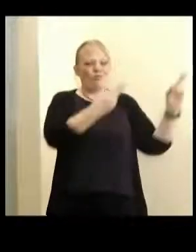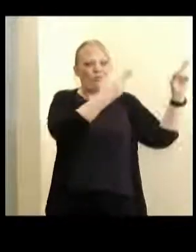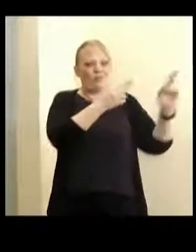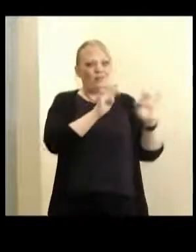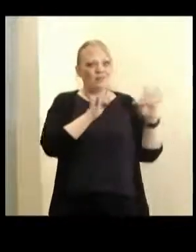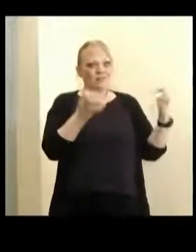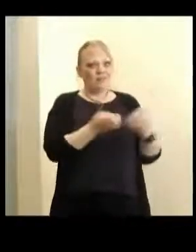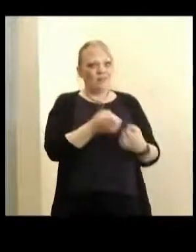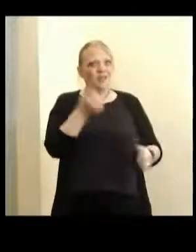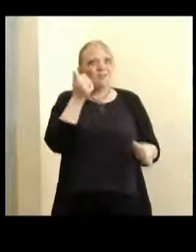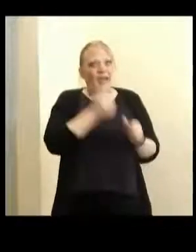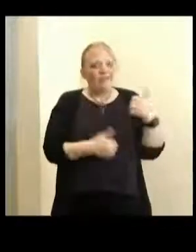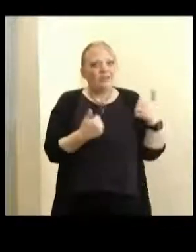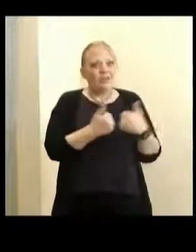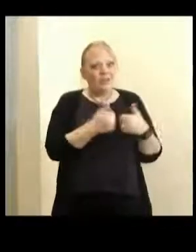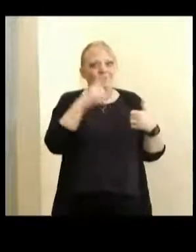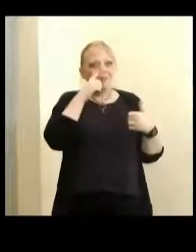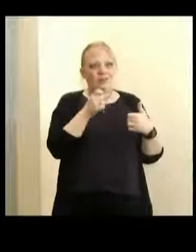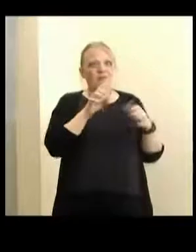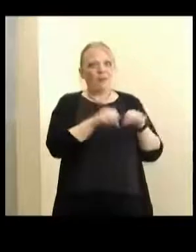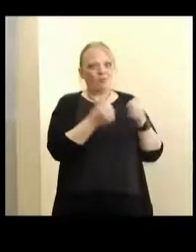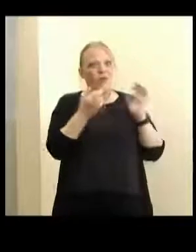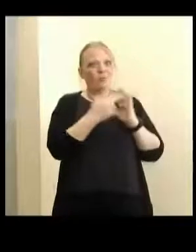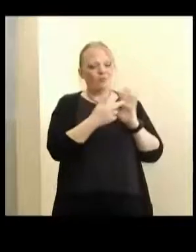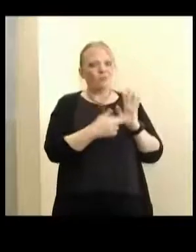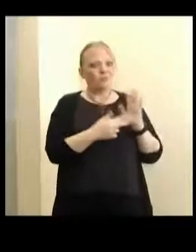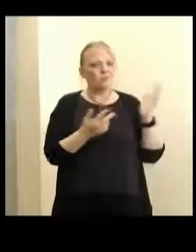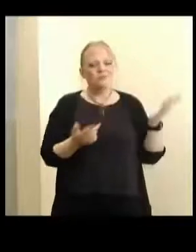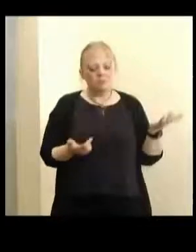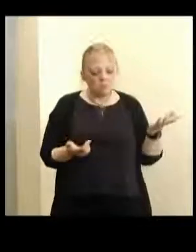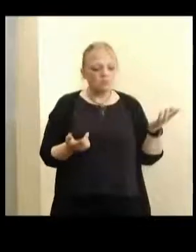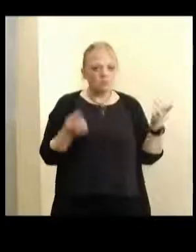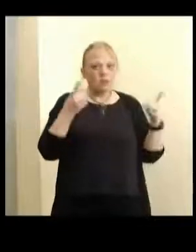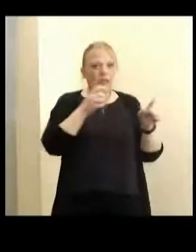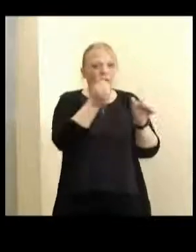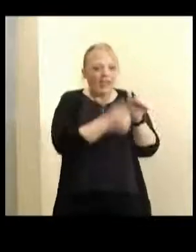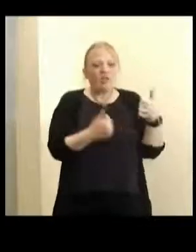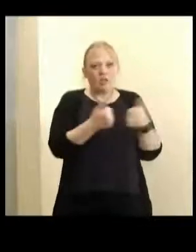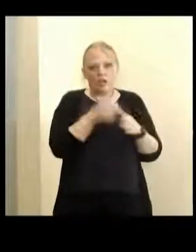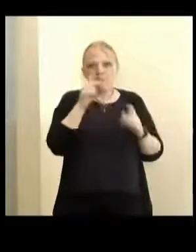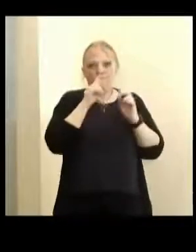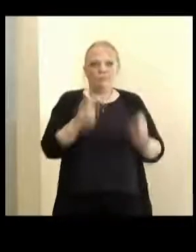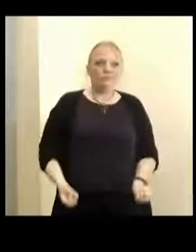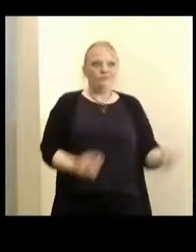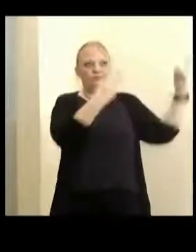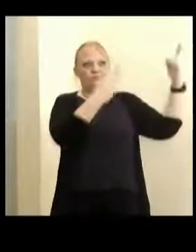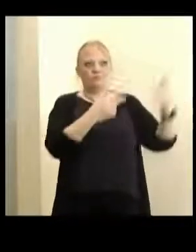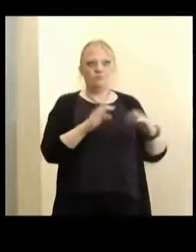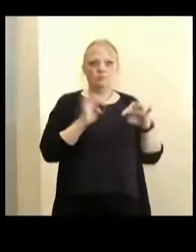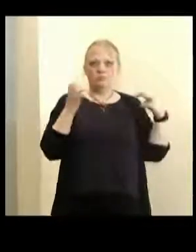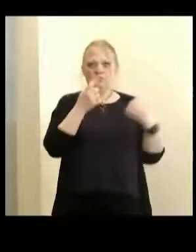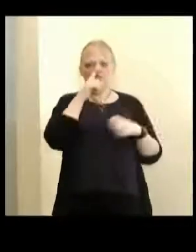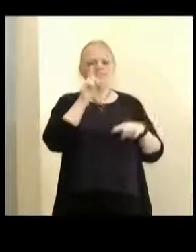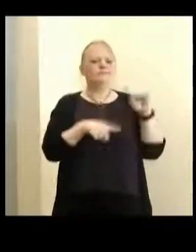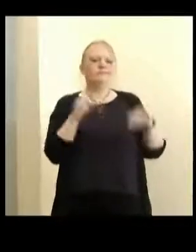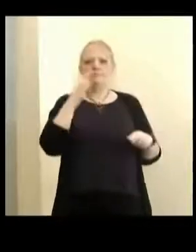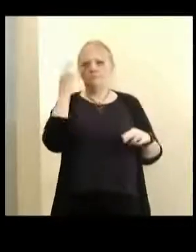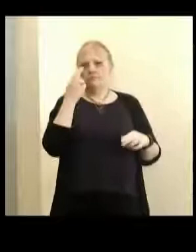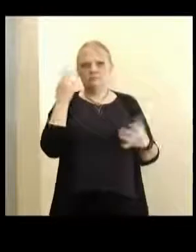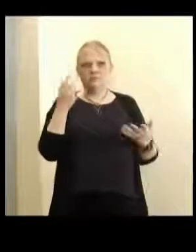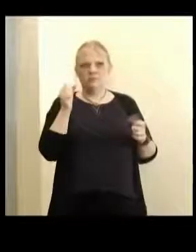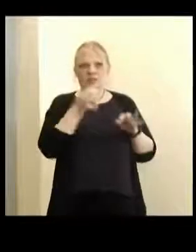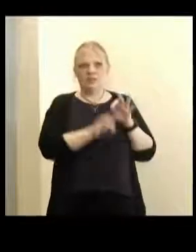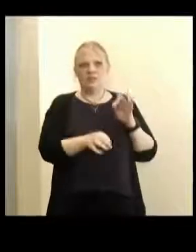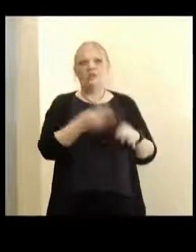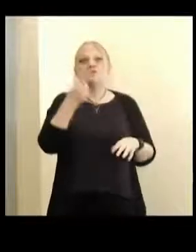rules. It happens every game. People are tossed from the stadium for various reasons. It could be as simple as